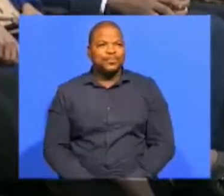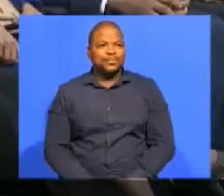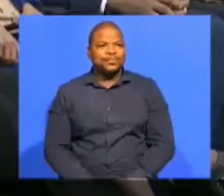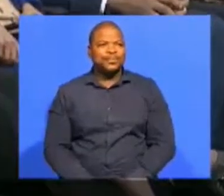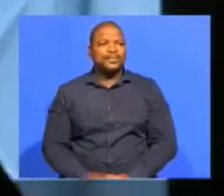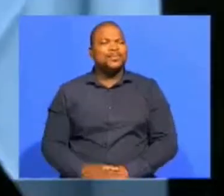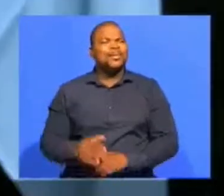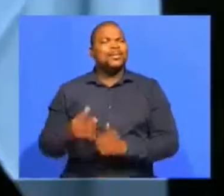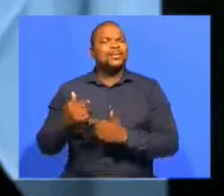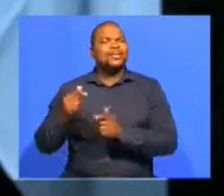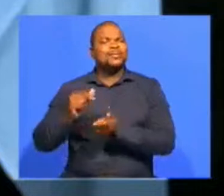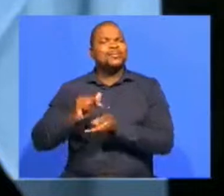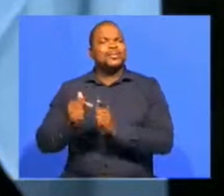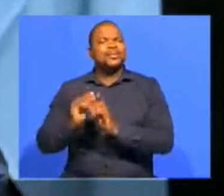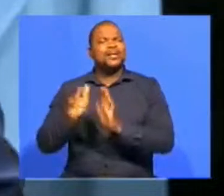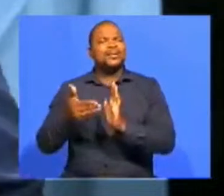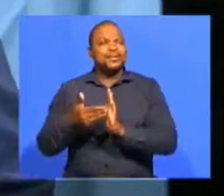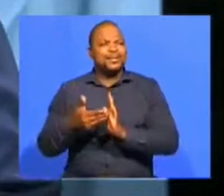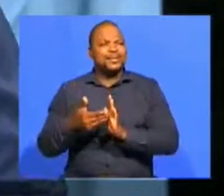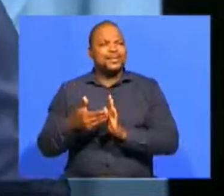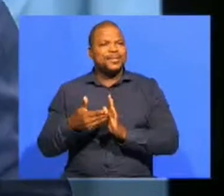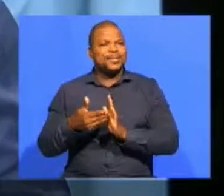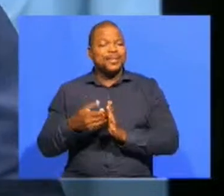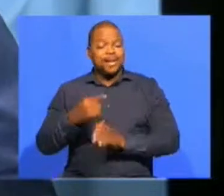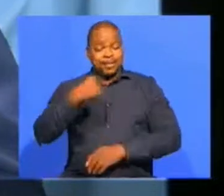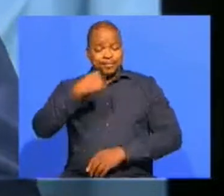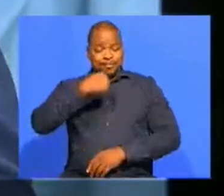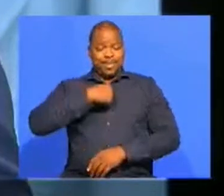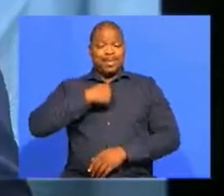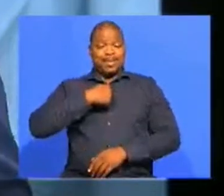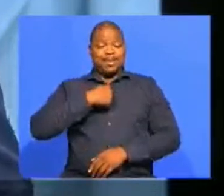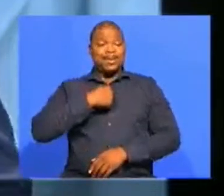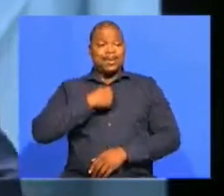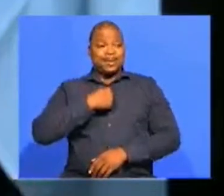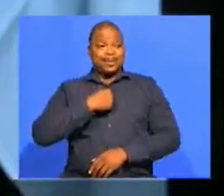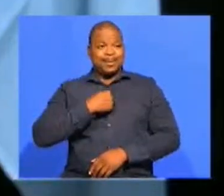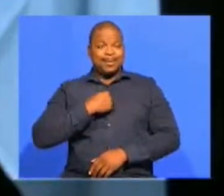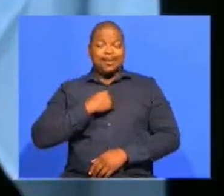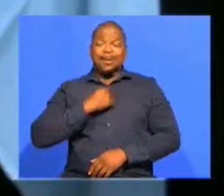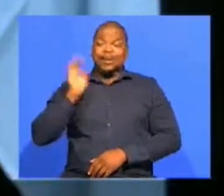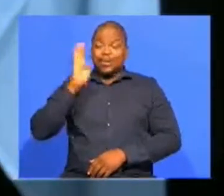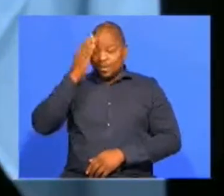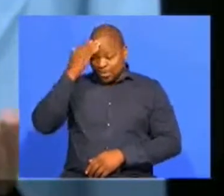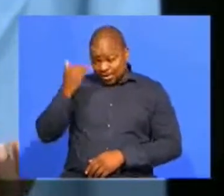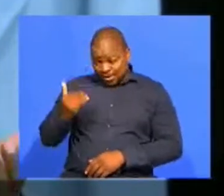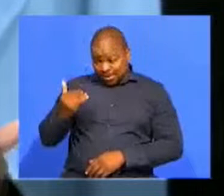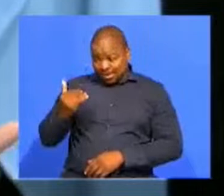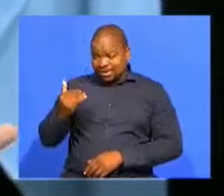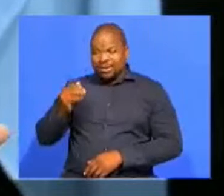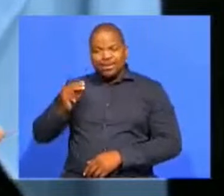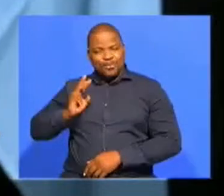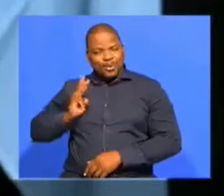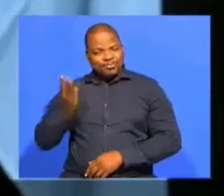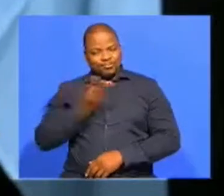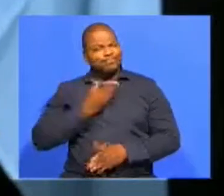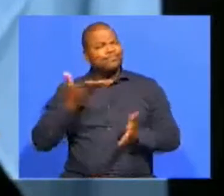Let me translate. I am because we are.